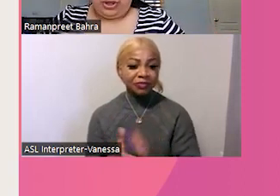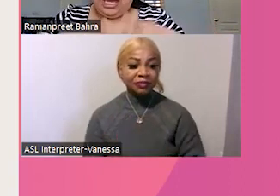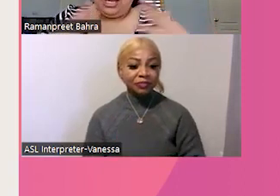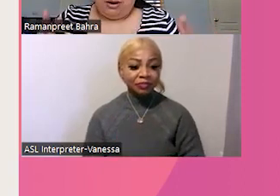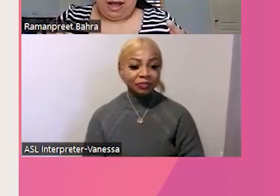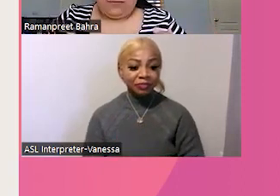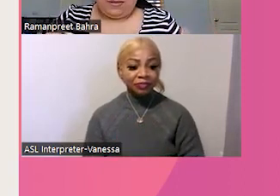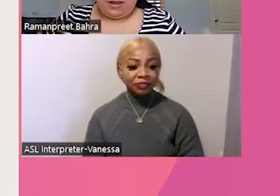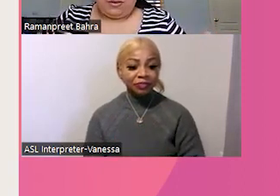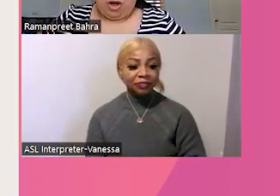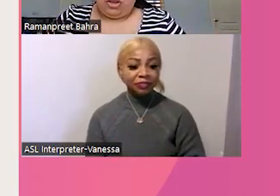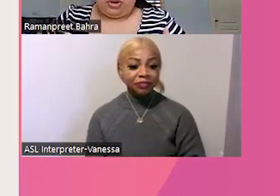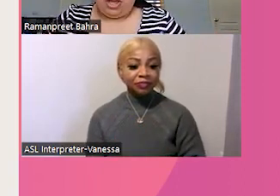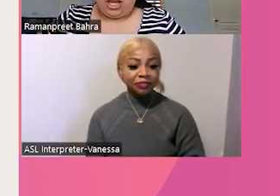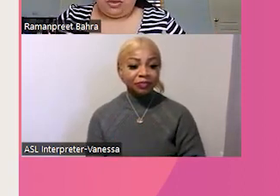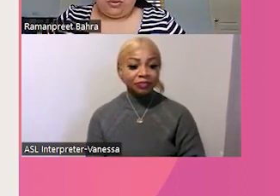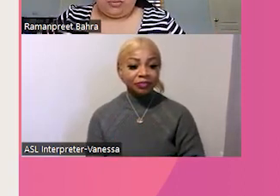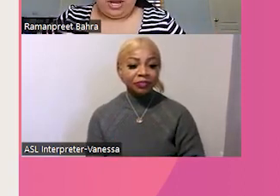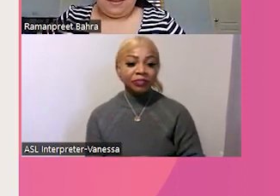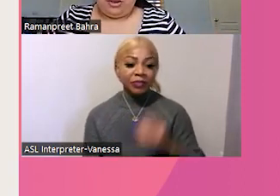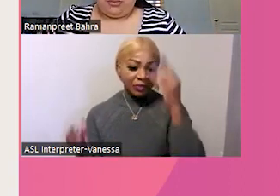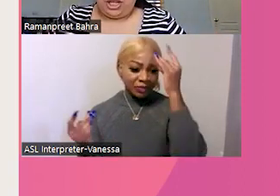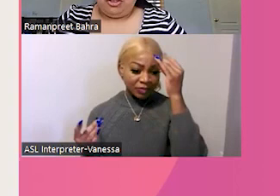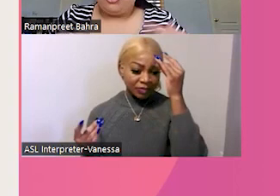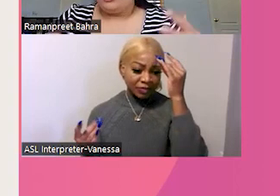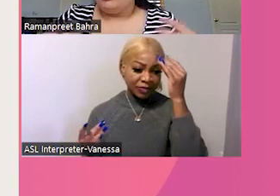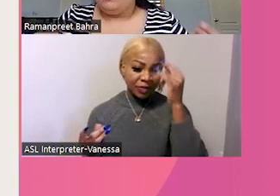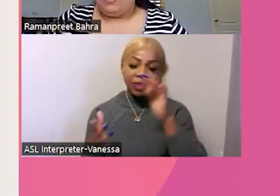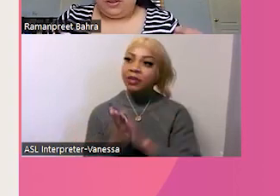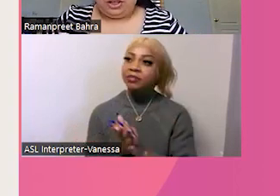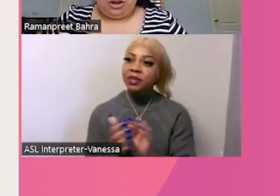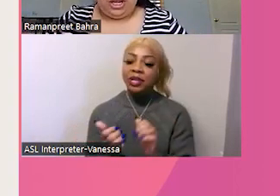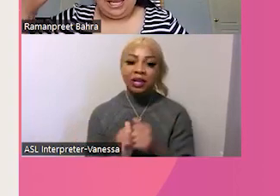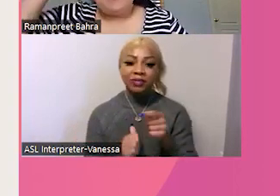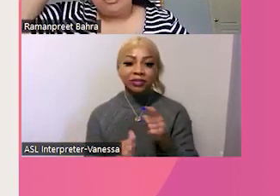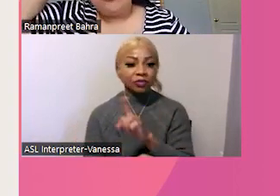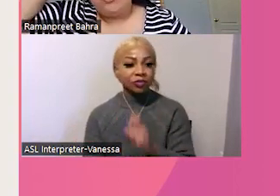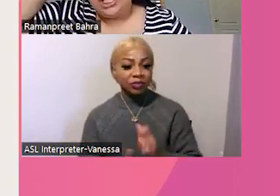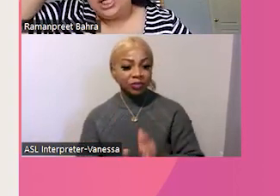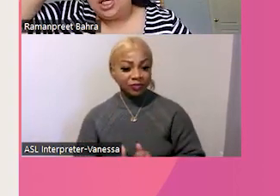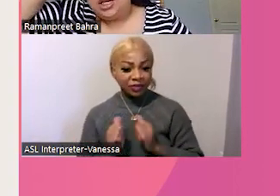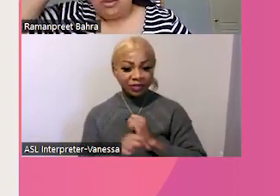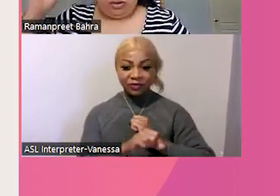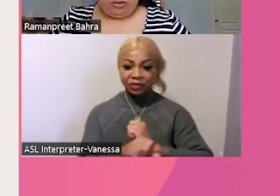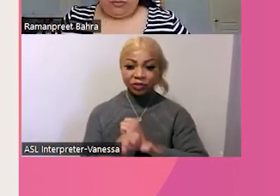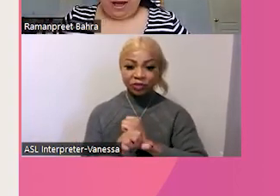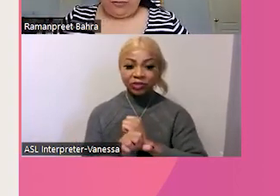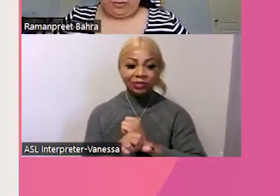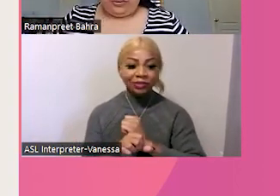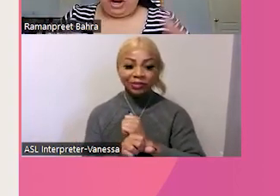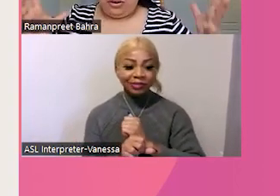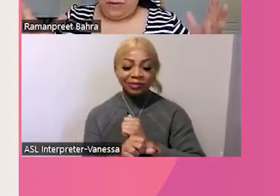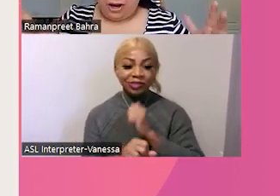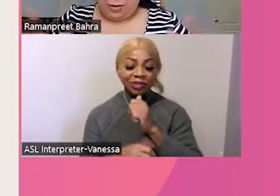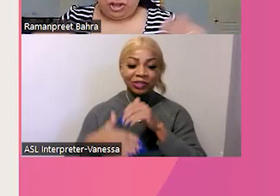So here, as fat studies scholars, we're thinking through the ways in which this question of life and security is not afforded to fat